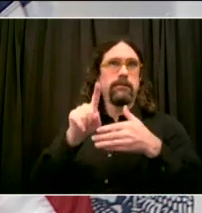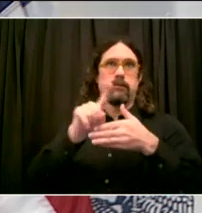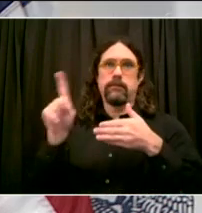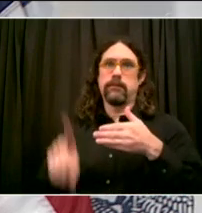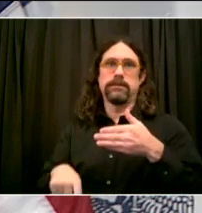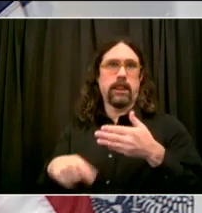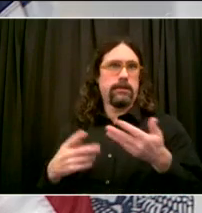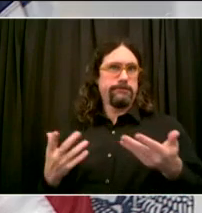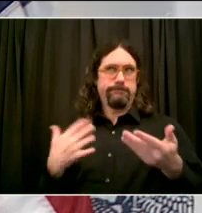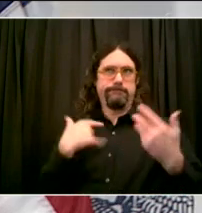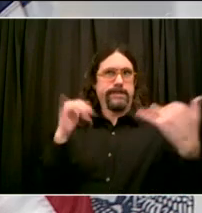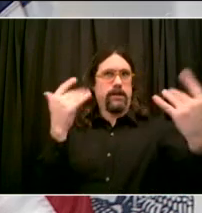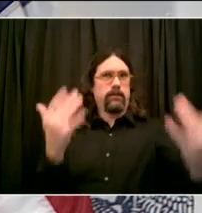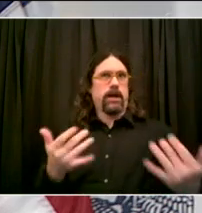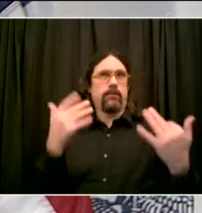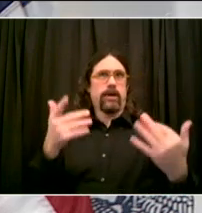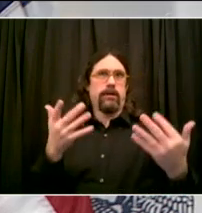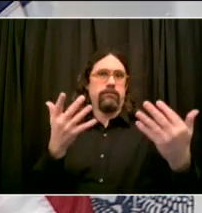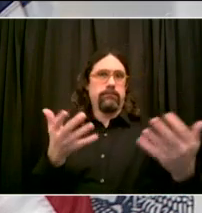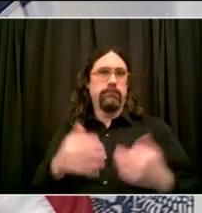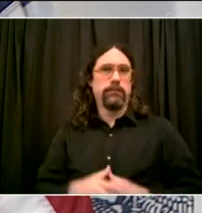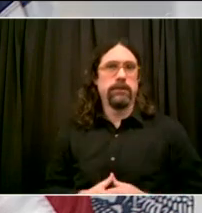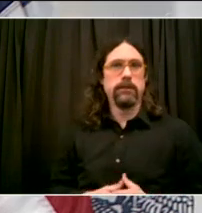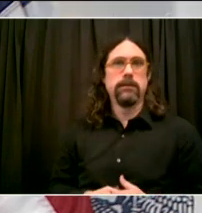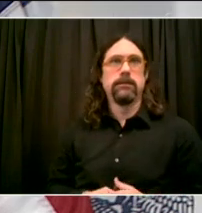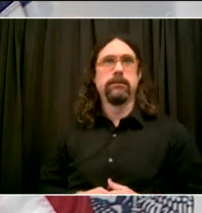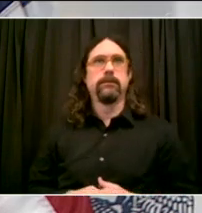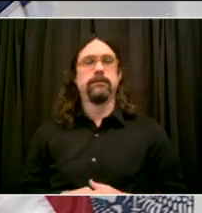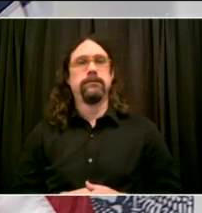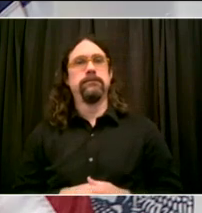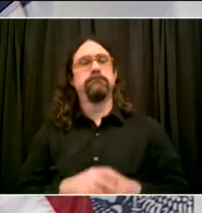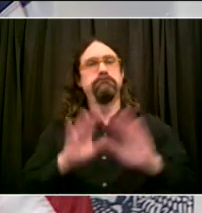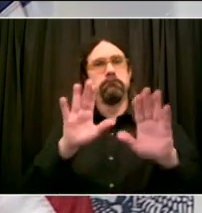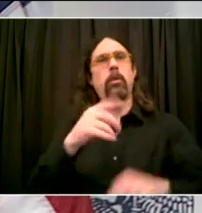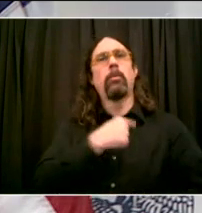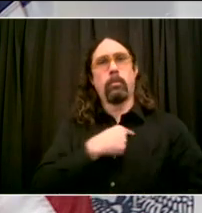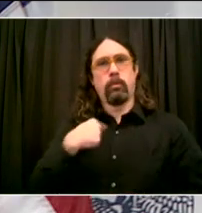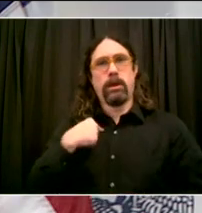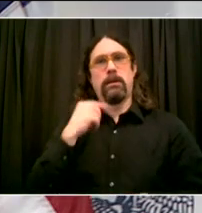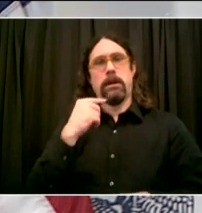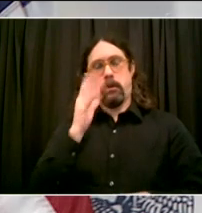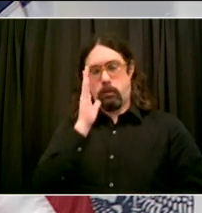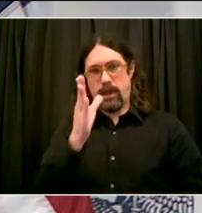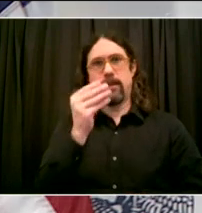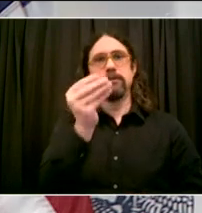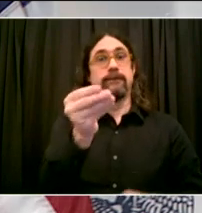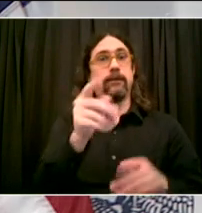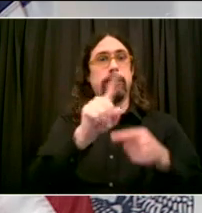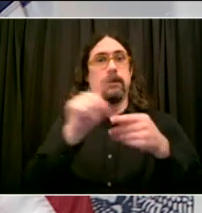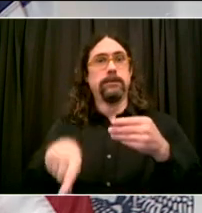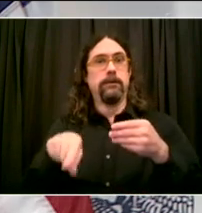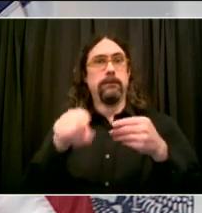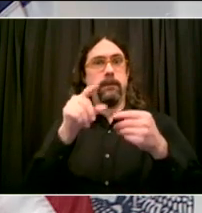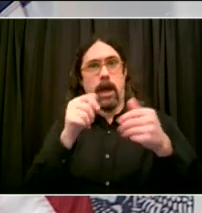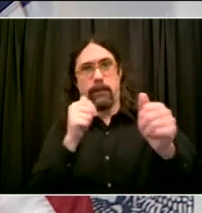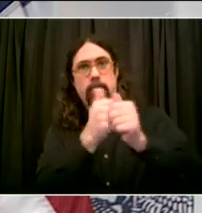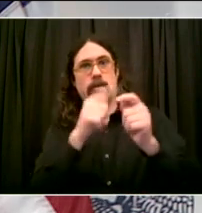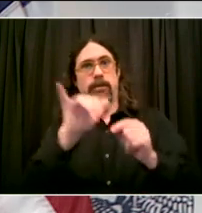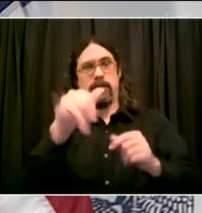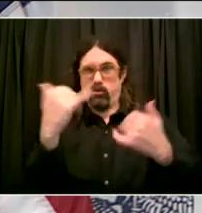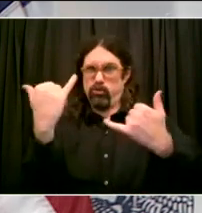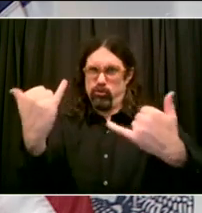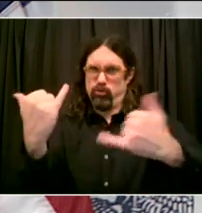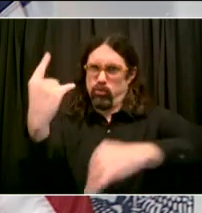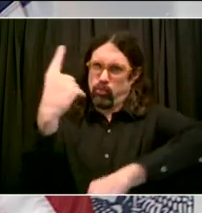And just to follow up, are there, what is the best practice? What is the procedure for rebooking people when you have a limited number